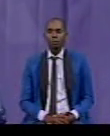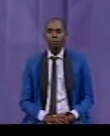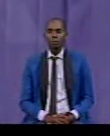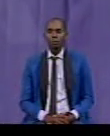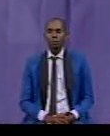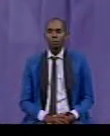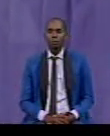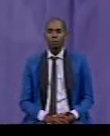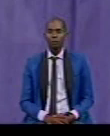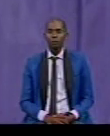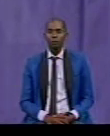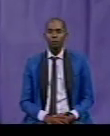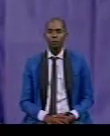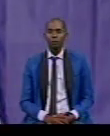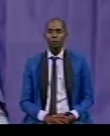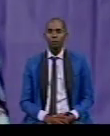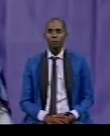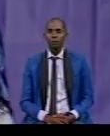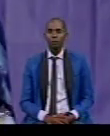Reliance.